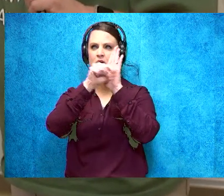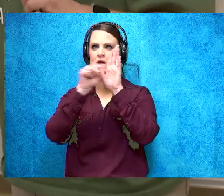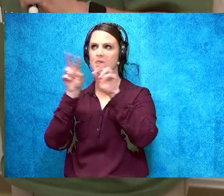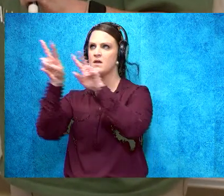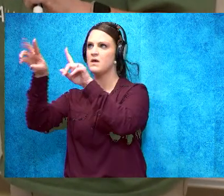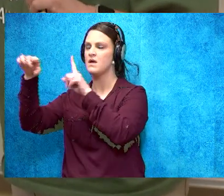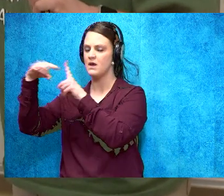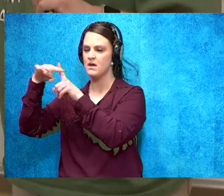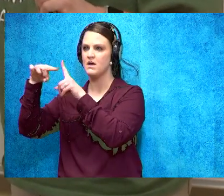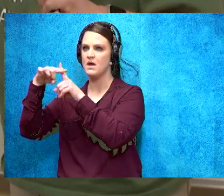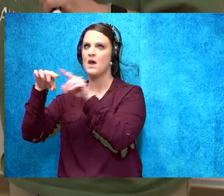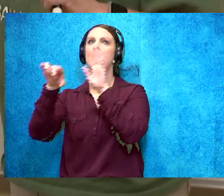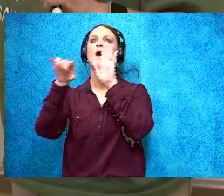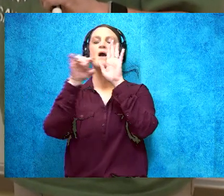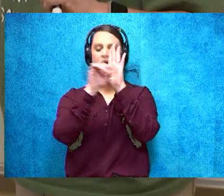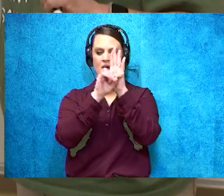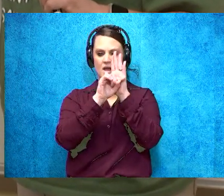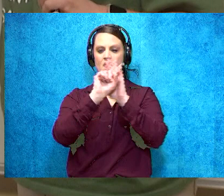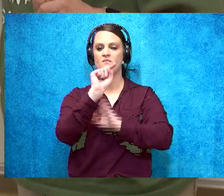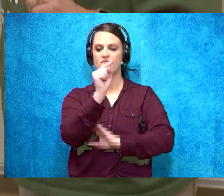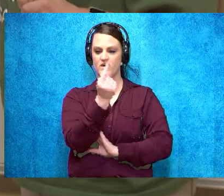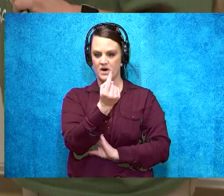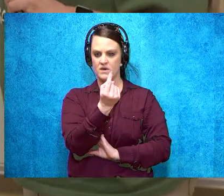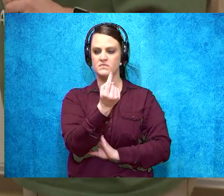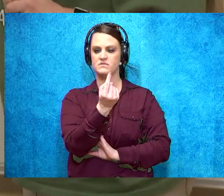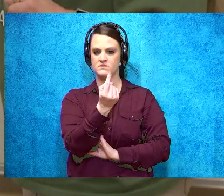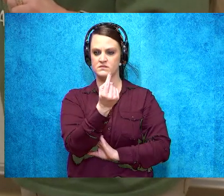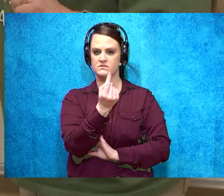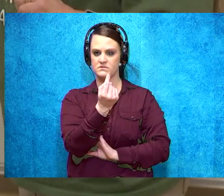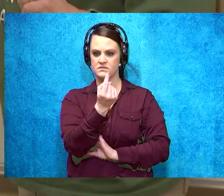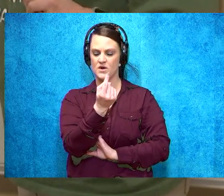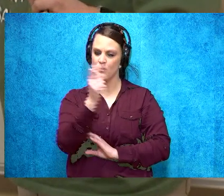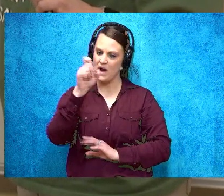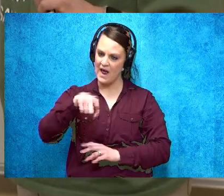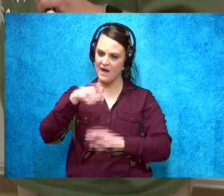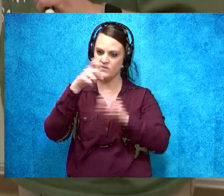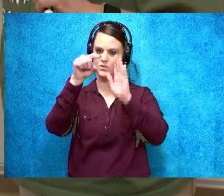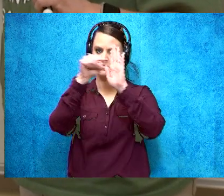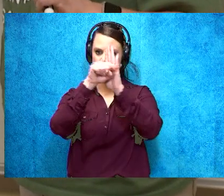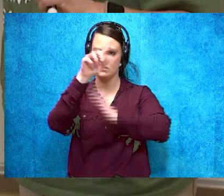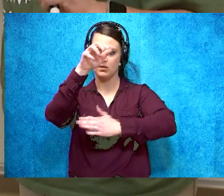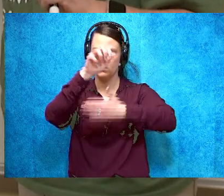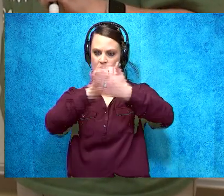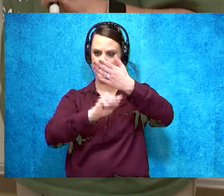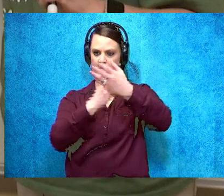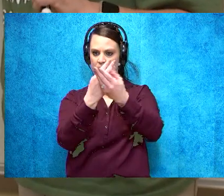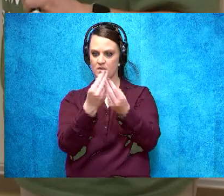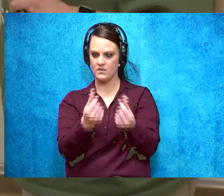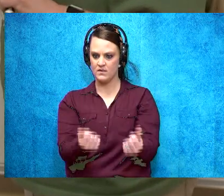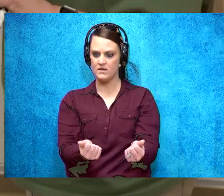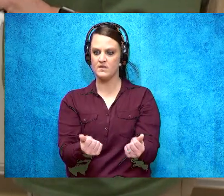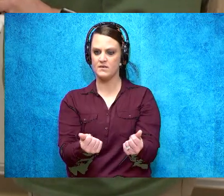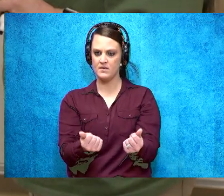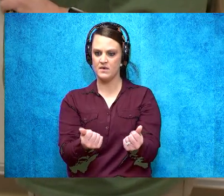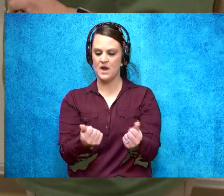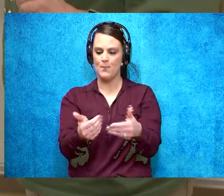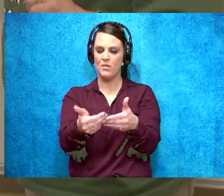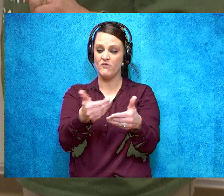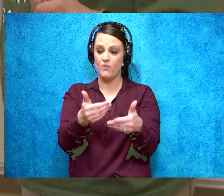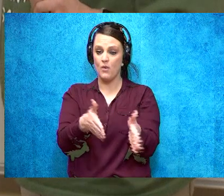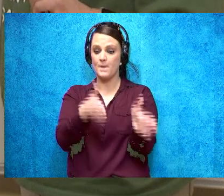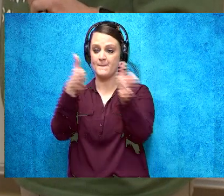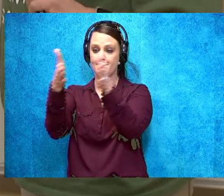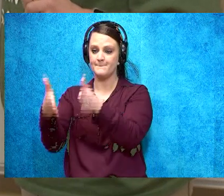first. Subtraction comes first. So we have to subtract in this equation before